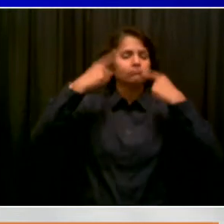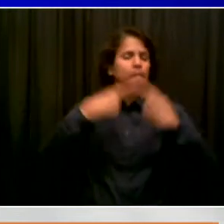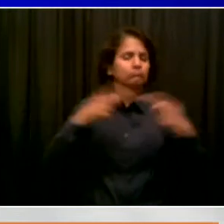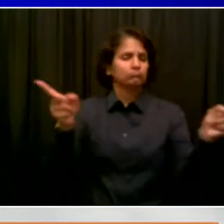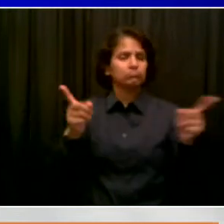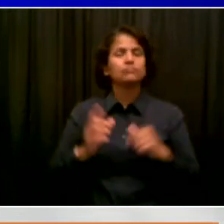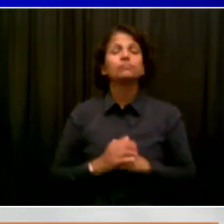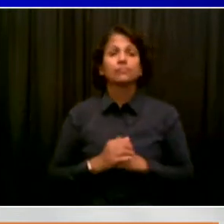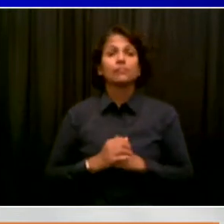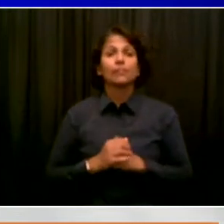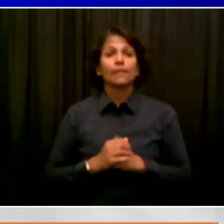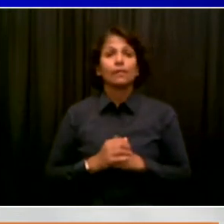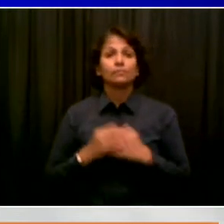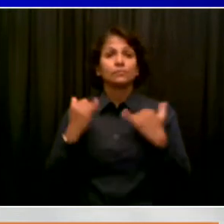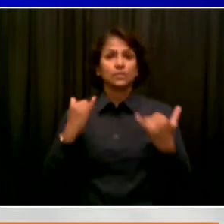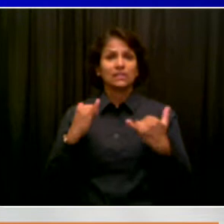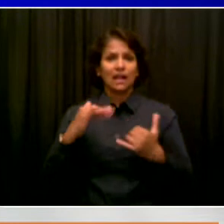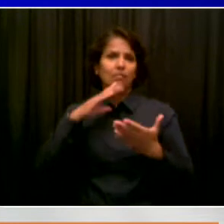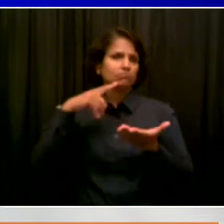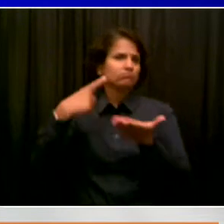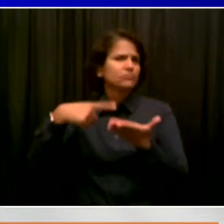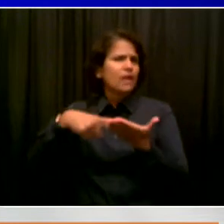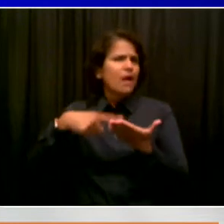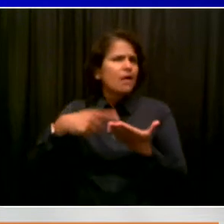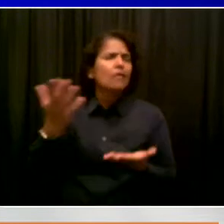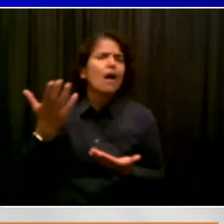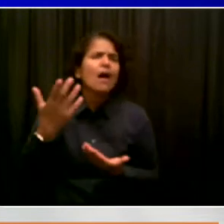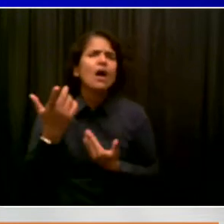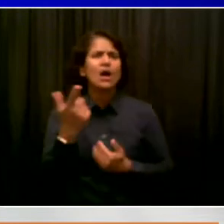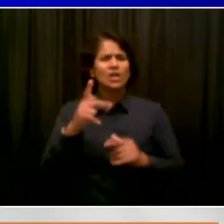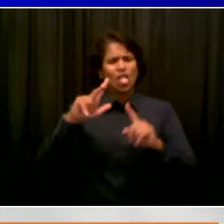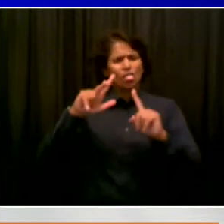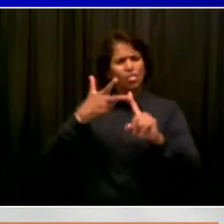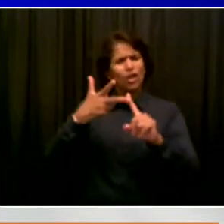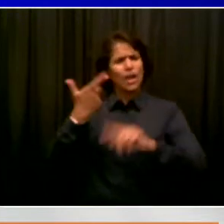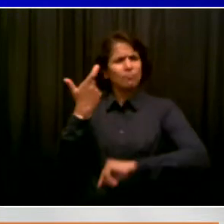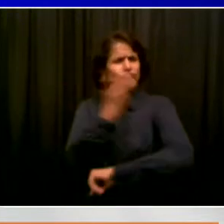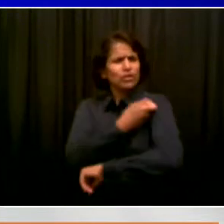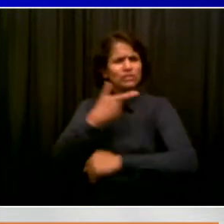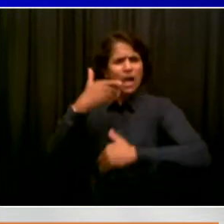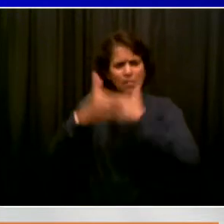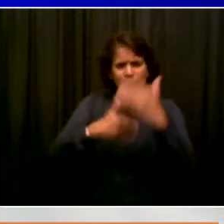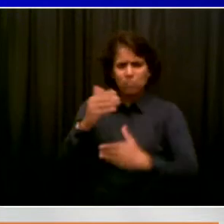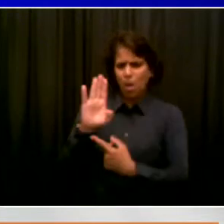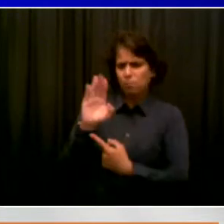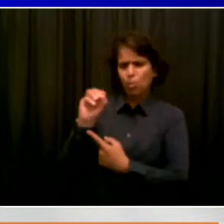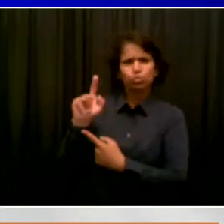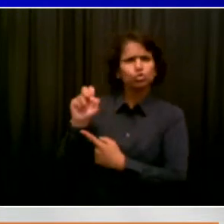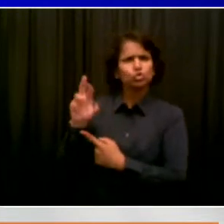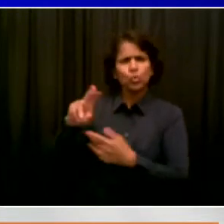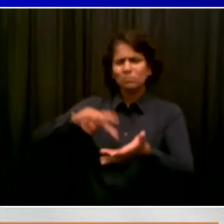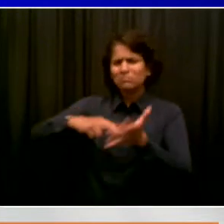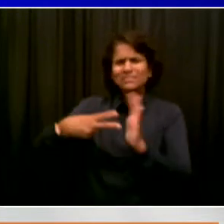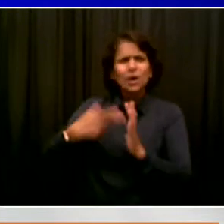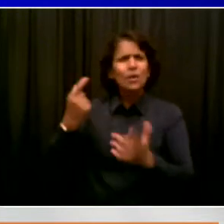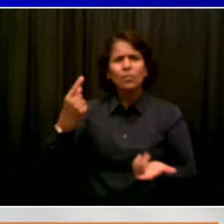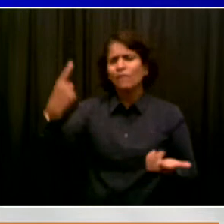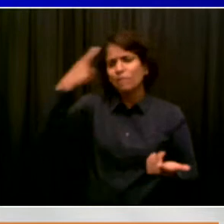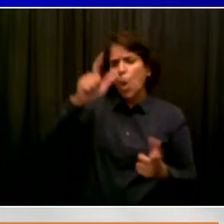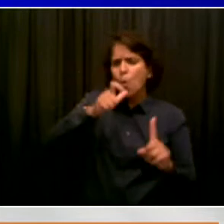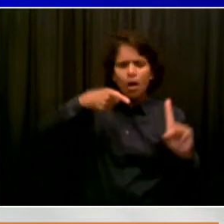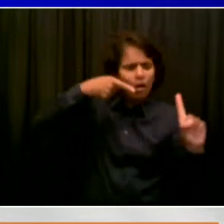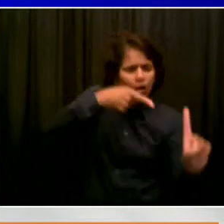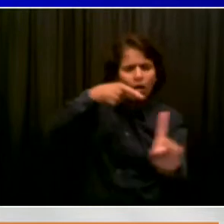really important moment to get additional protection to as many New Yorkers as possible. So again, we don't know the